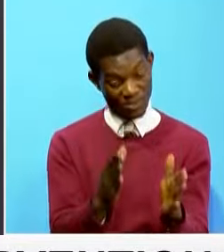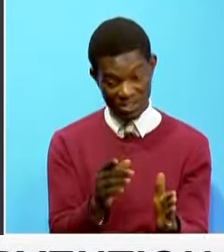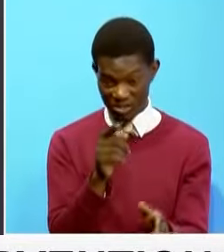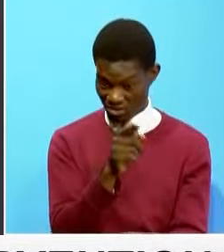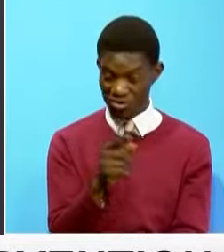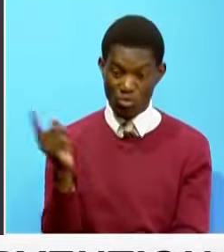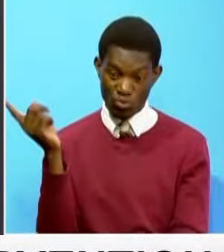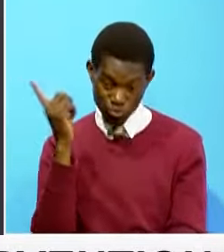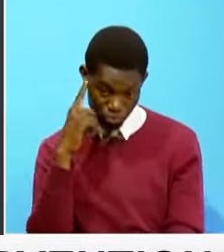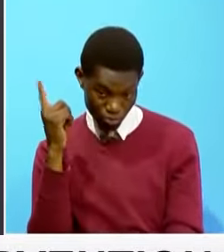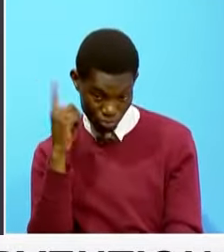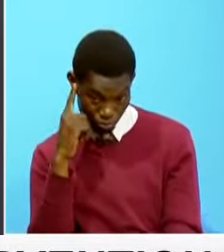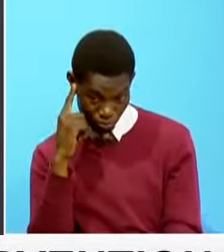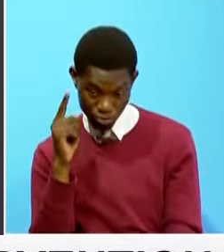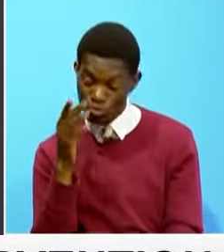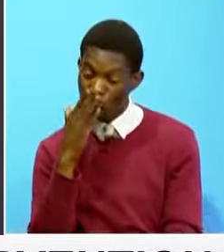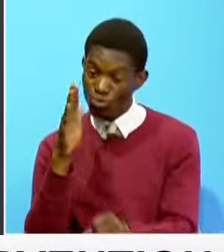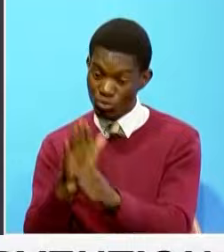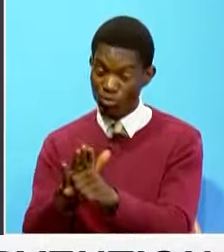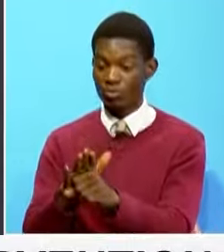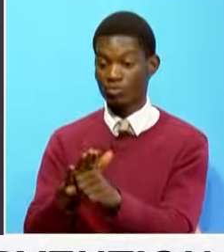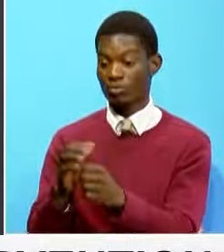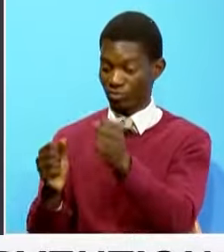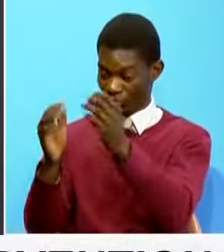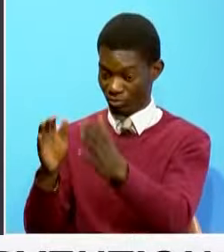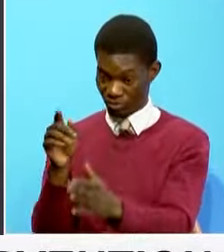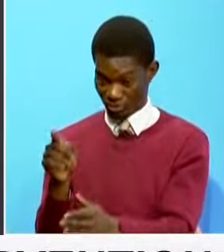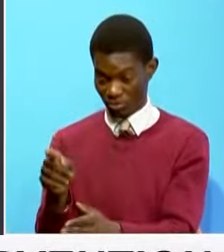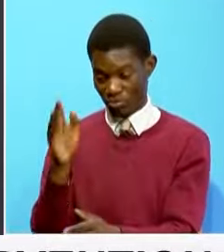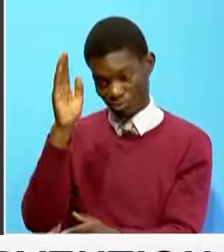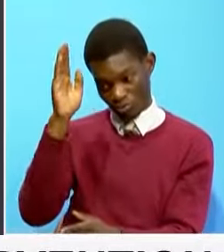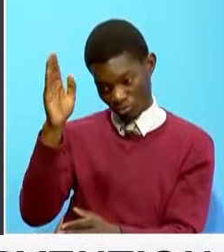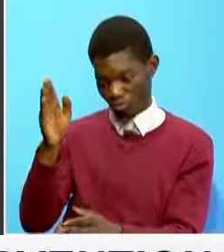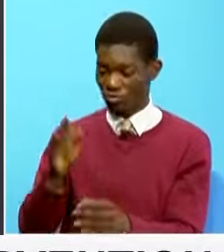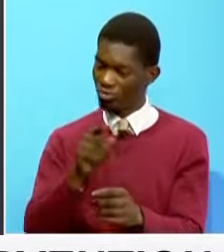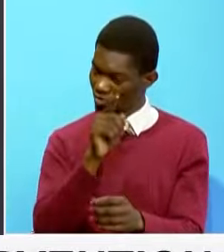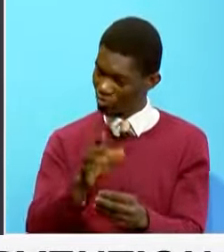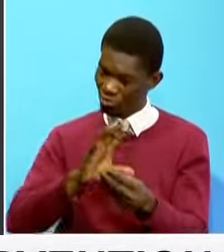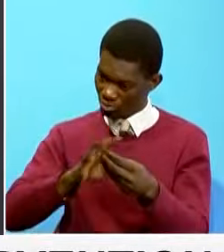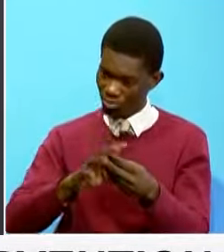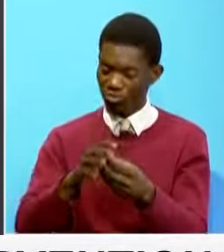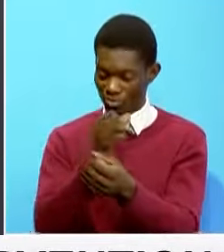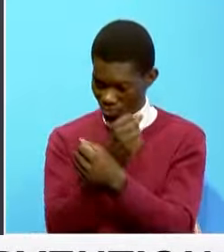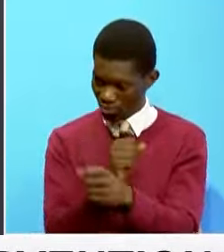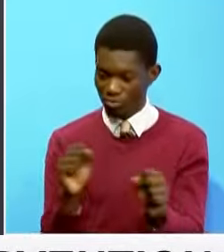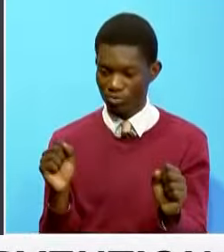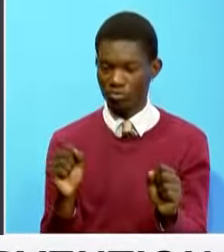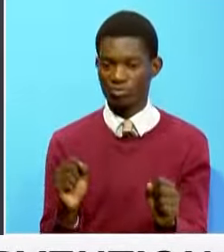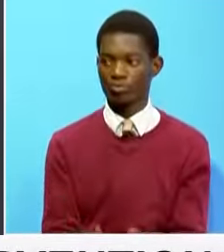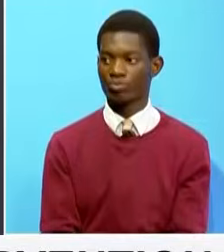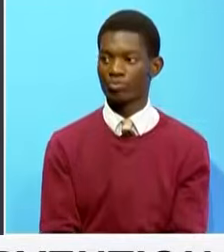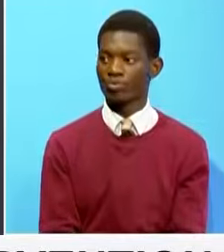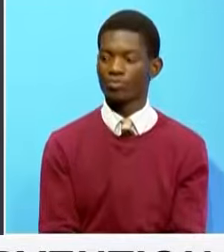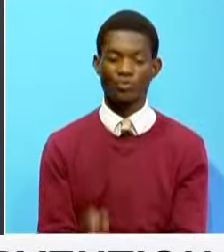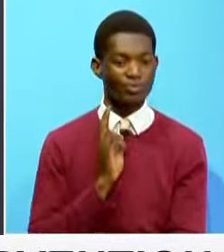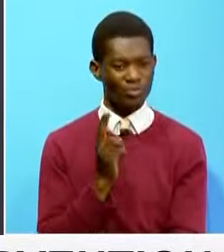assured the drivers that she will escalate the matter to higher authorities for possible intervention. We are protecting the